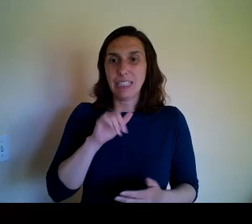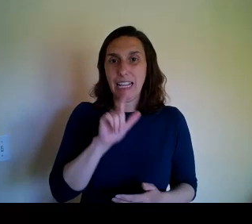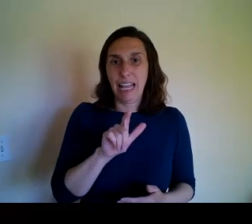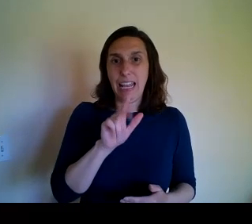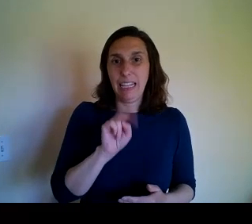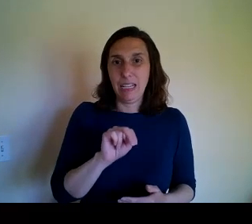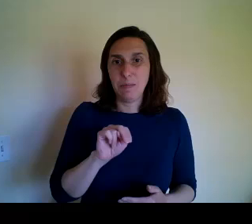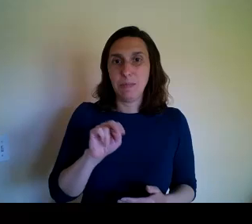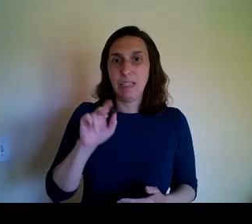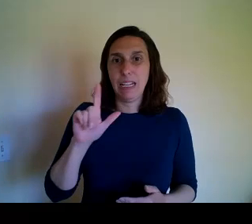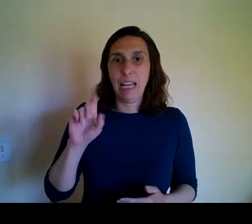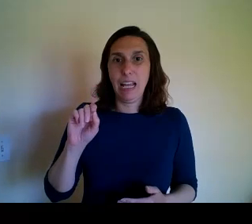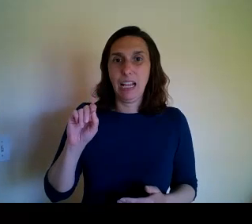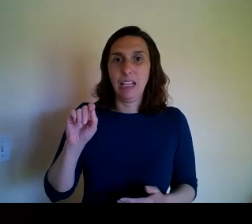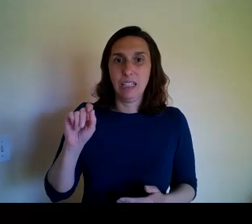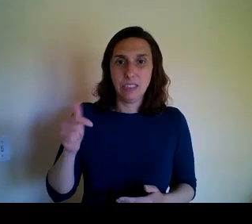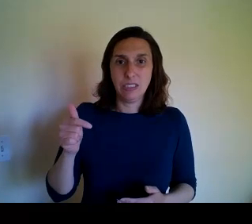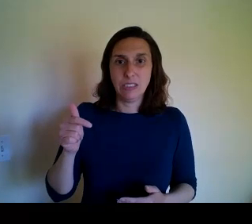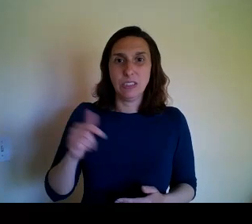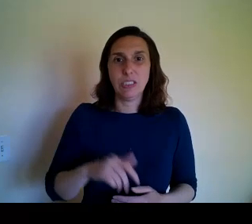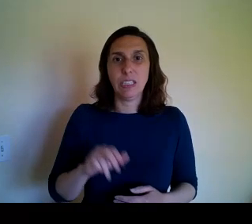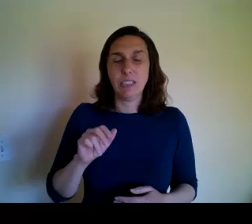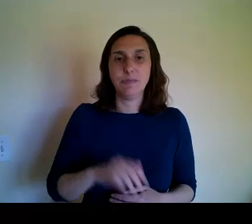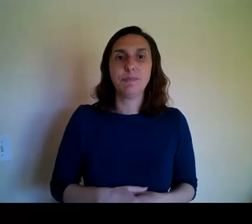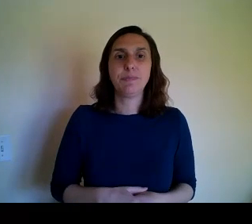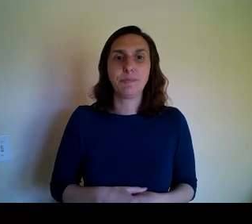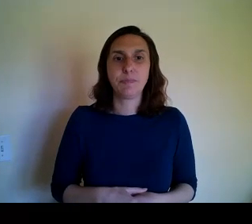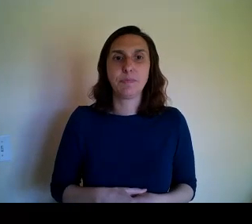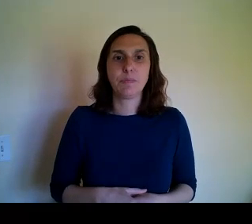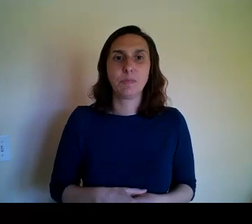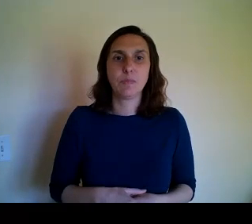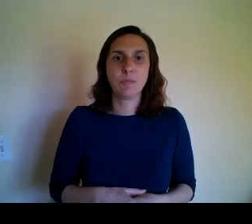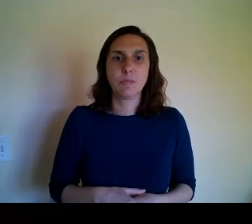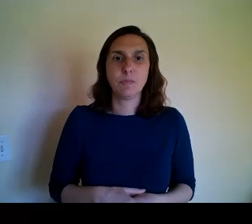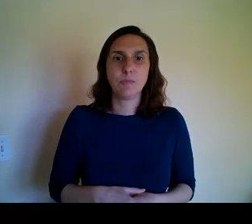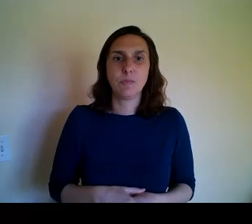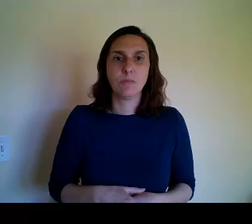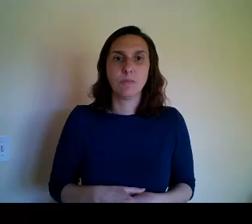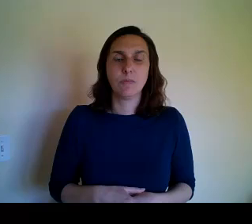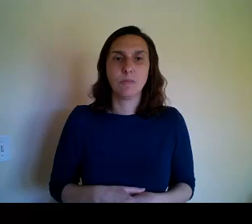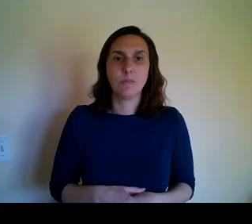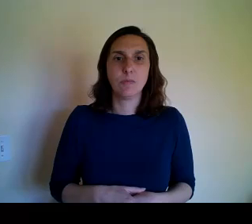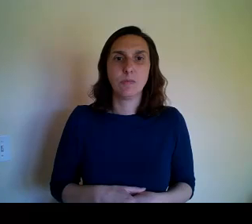log. So I use them specifically. Well, let's look how this works. I want a very common